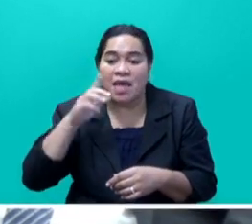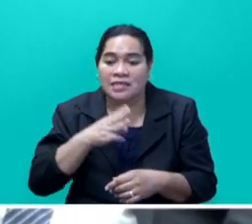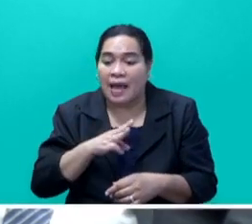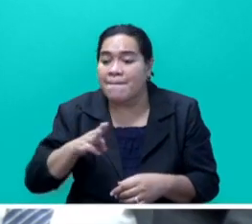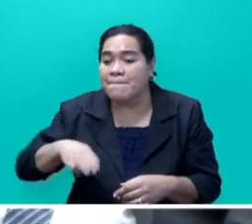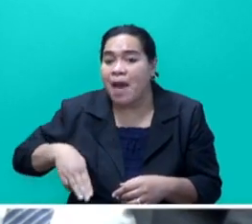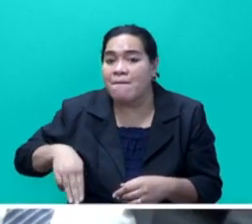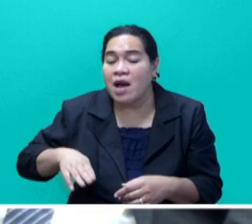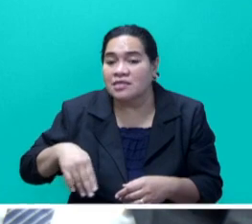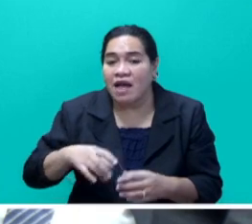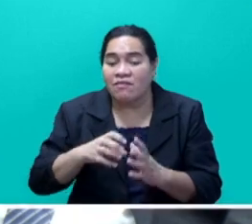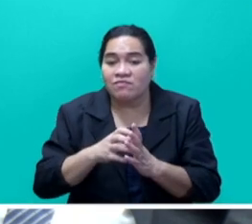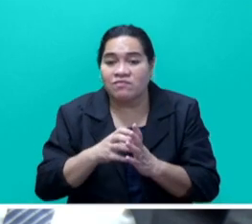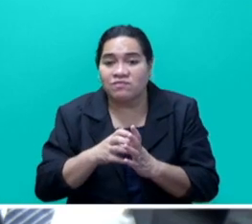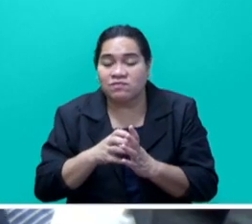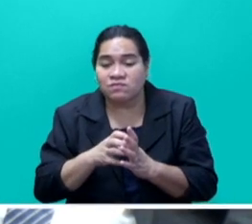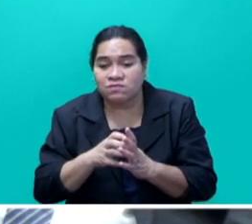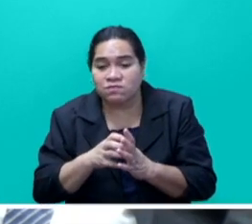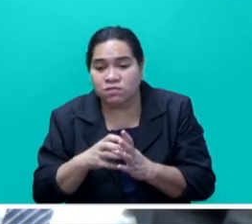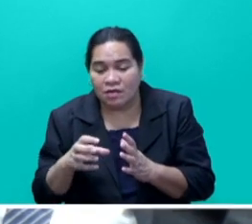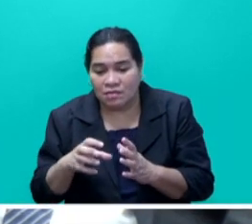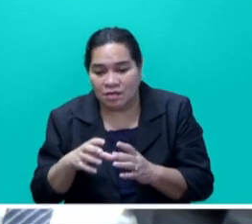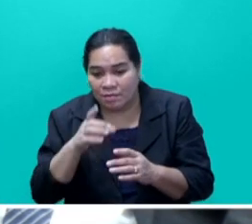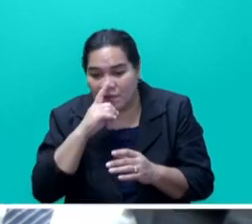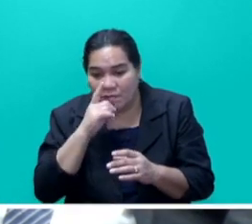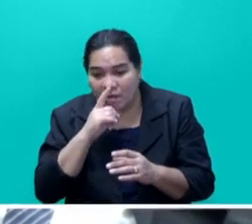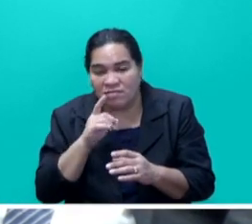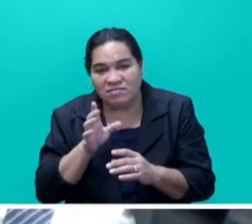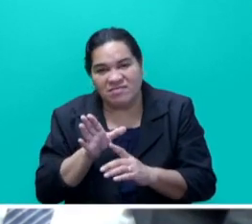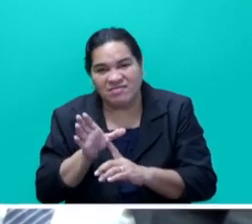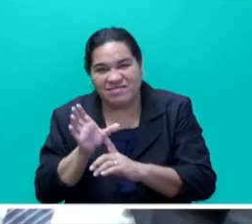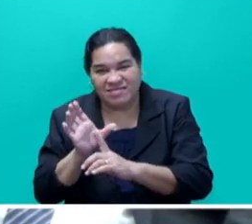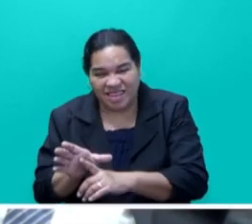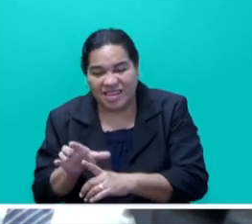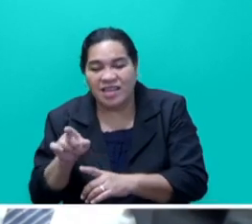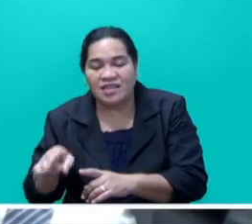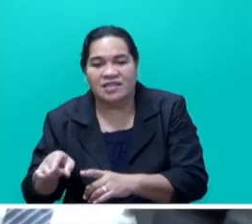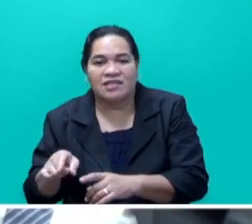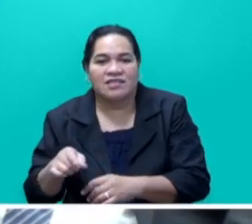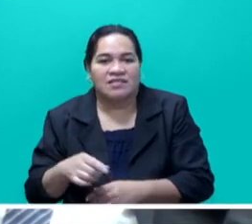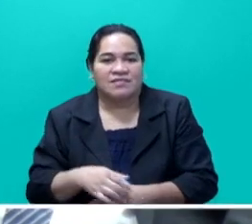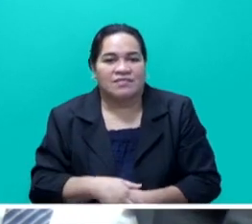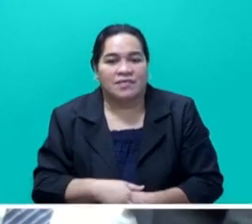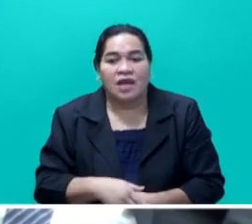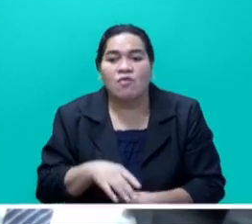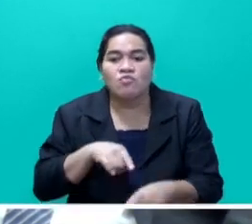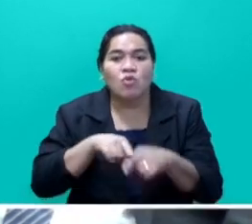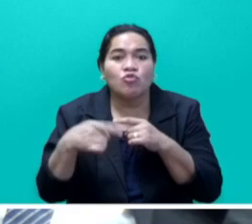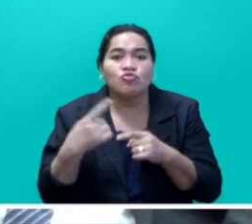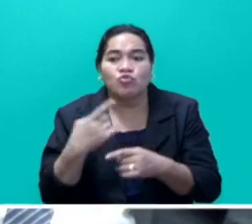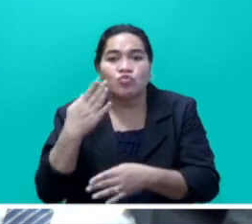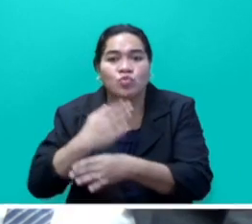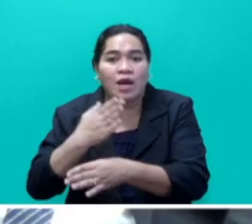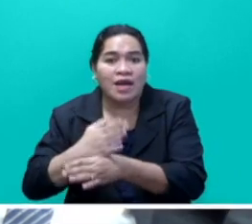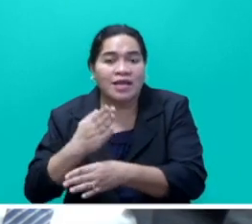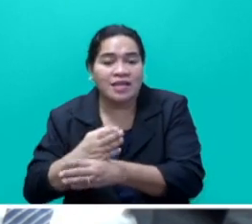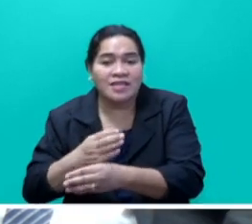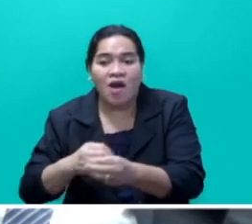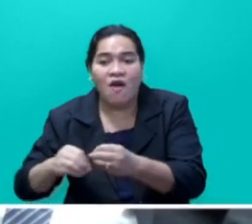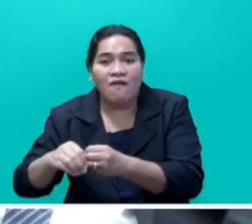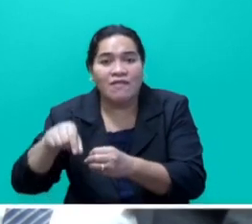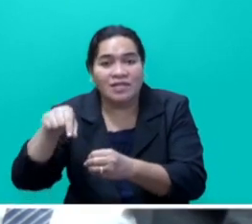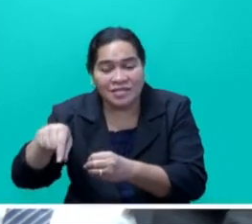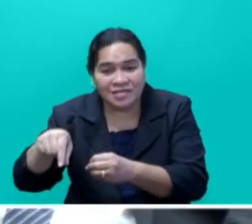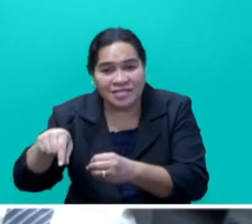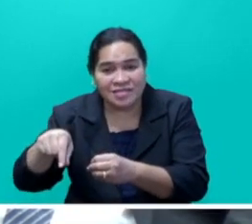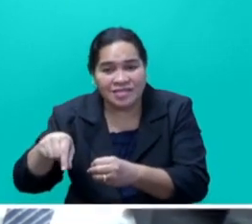band in the checkpoint in Lami. So most of the people that were also in office duties or other functions, because